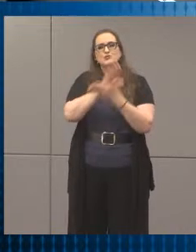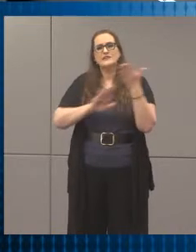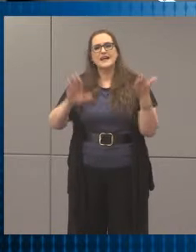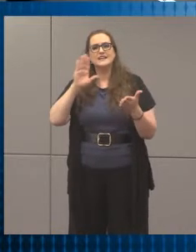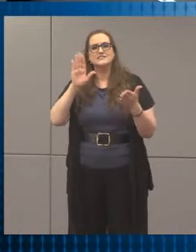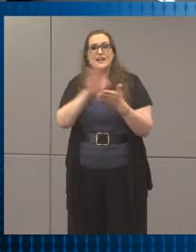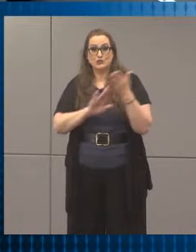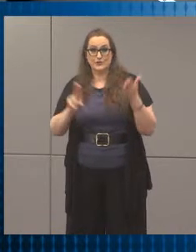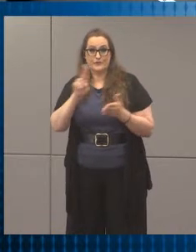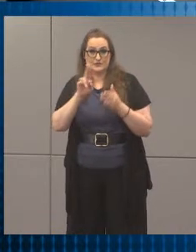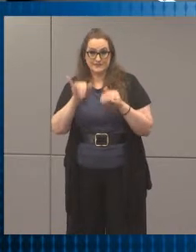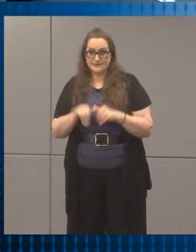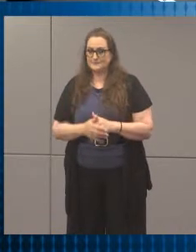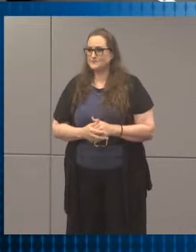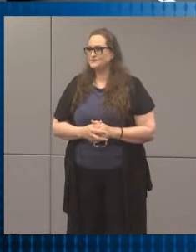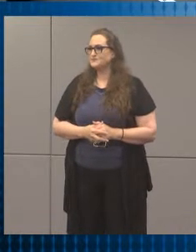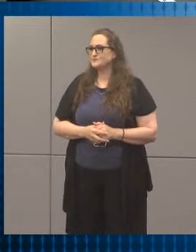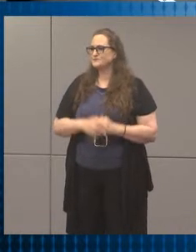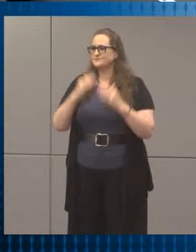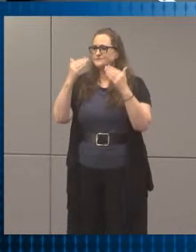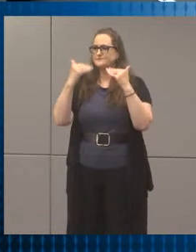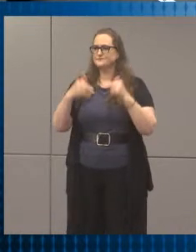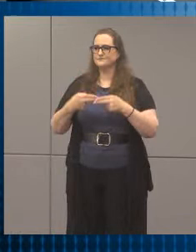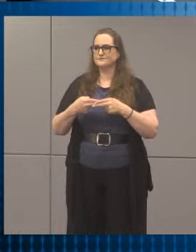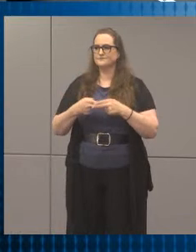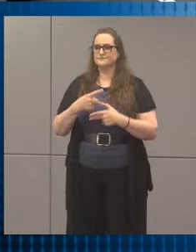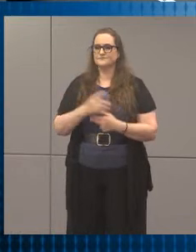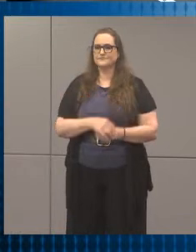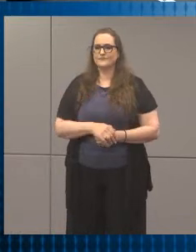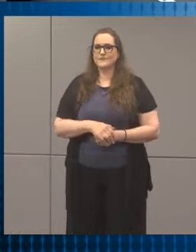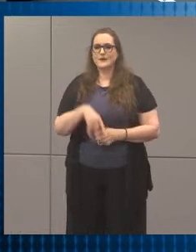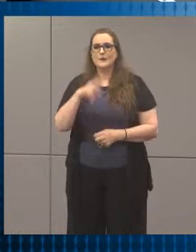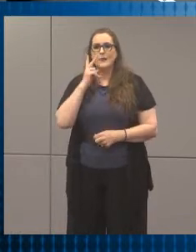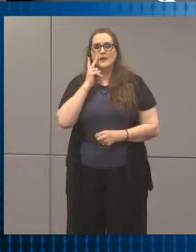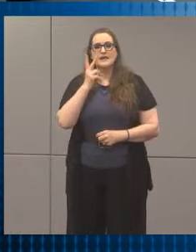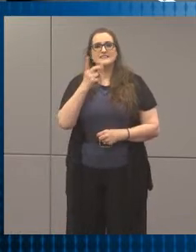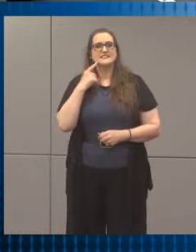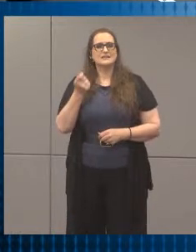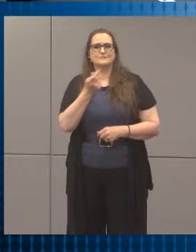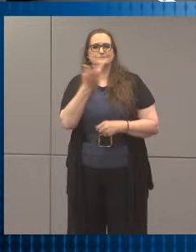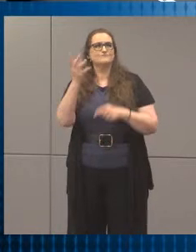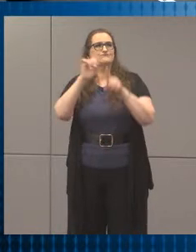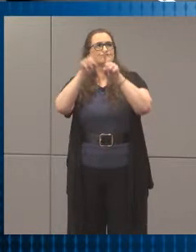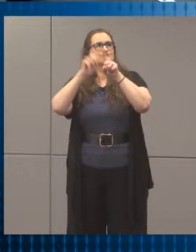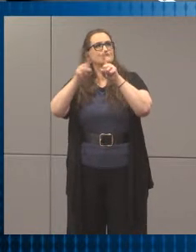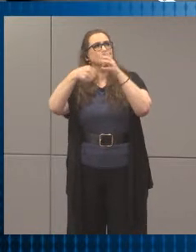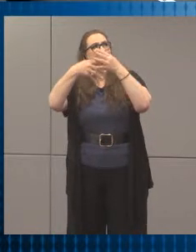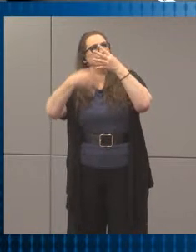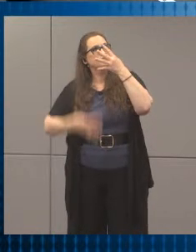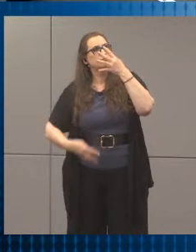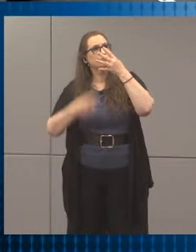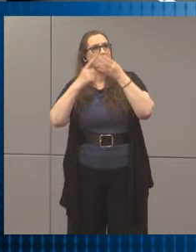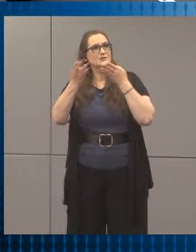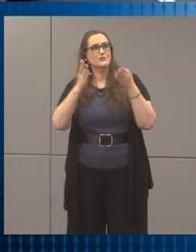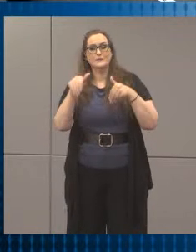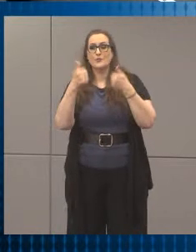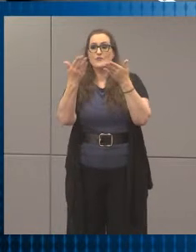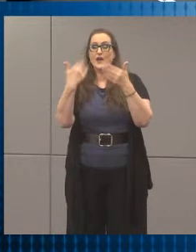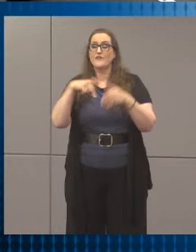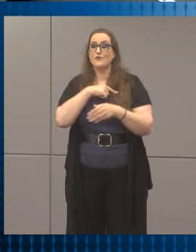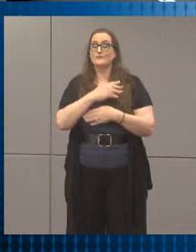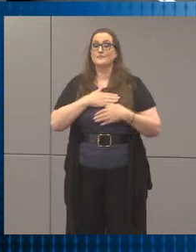university work. Next slide. You can see the multitude of services we provide, and we've had the pleasure